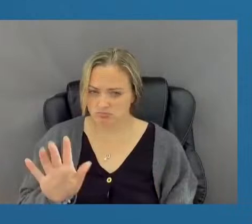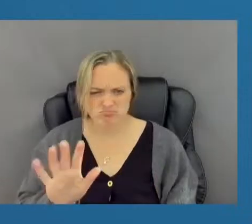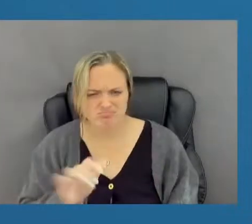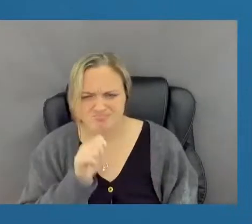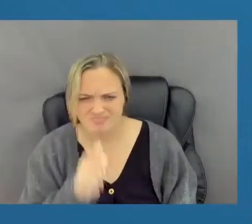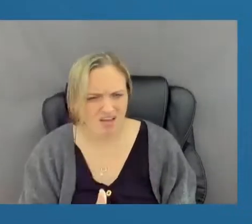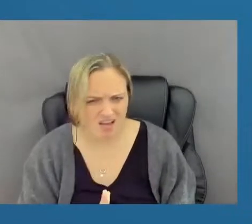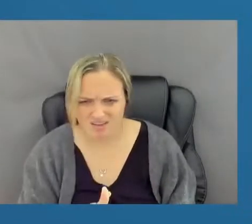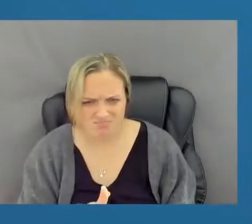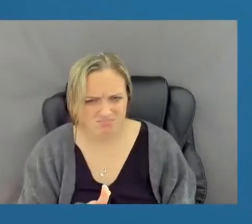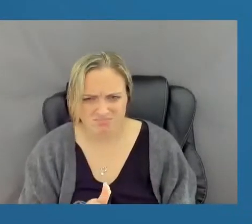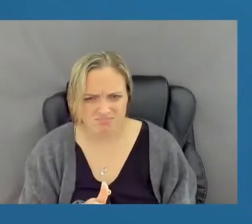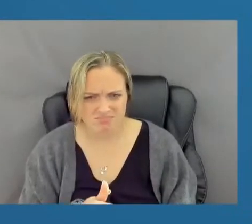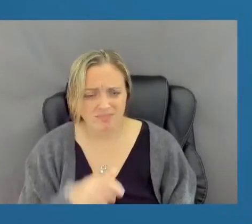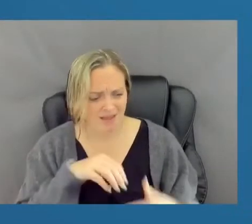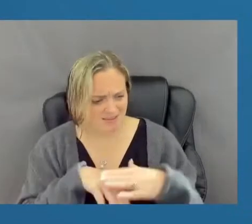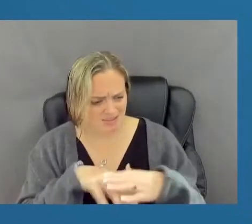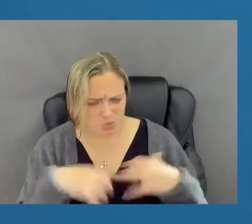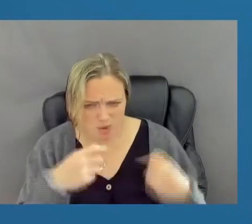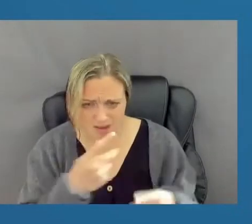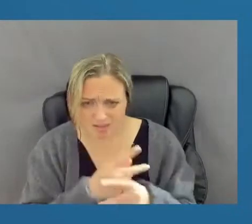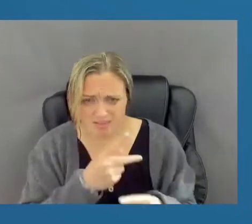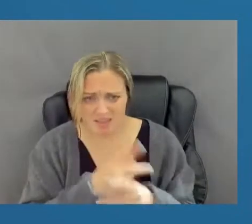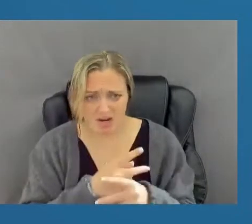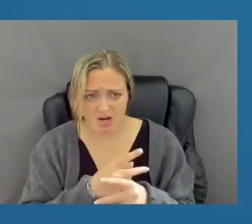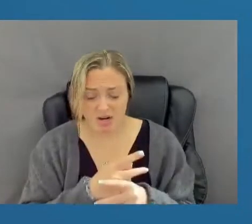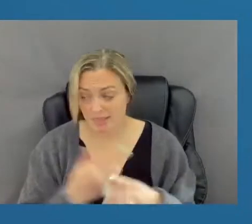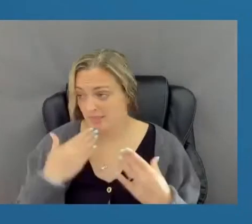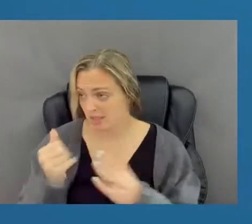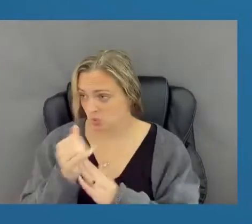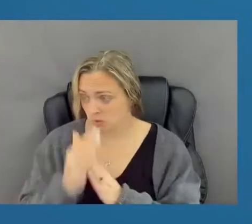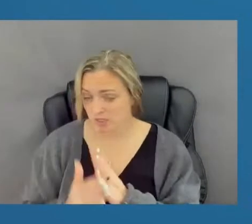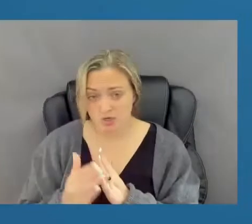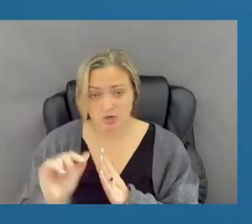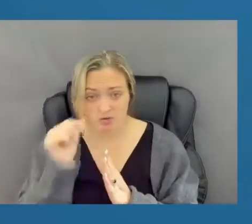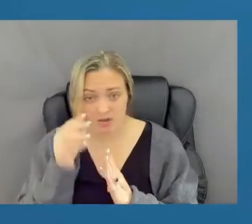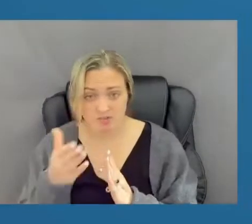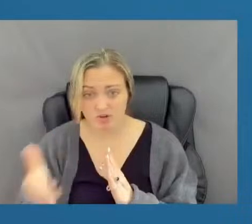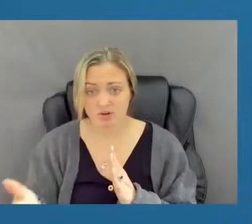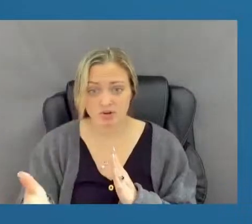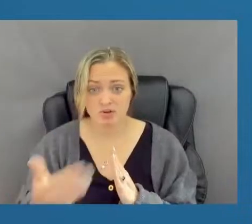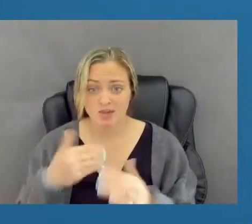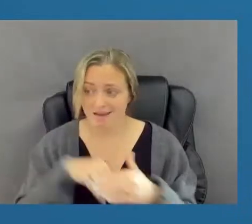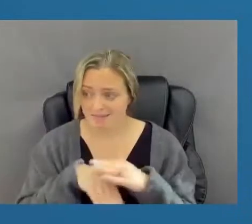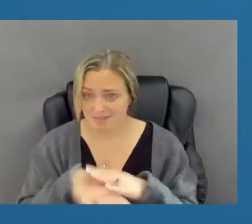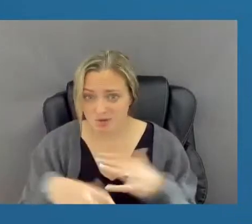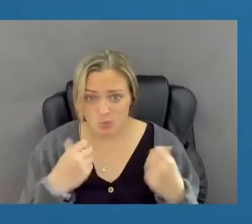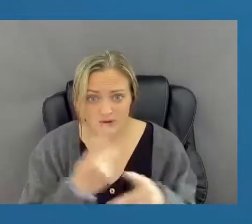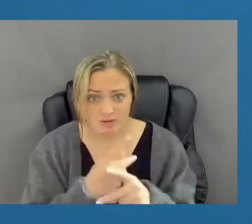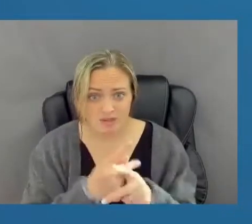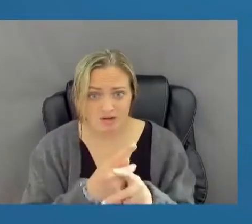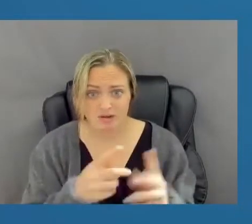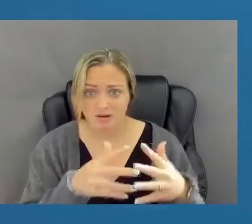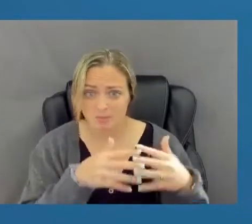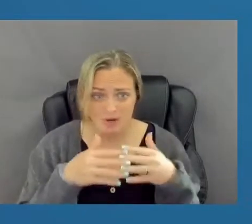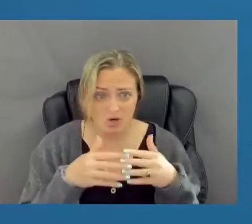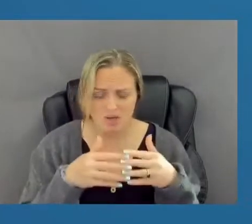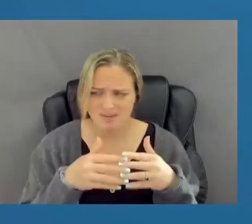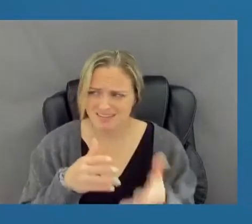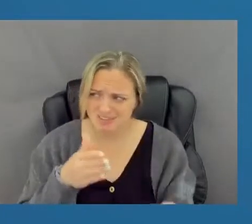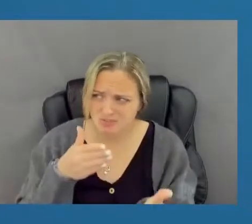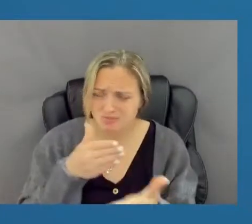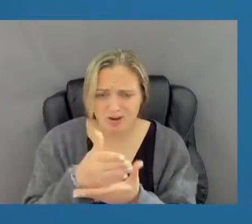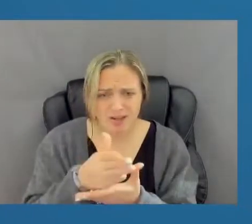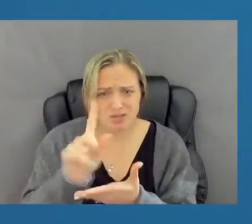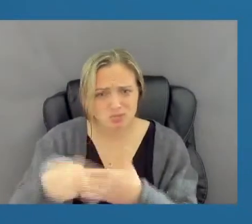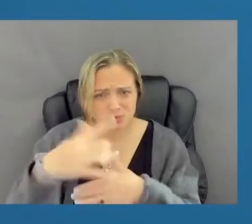access to health care in New York, thanks to the leadership of Governor Hochul, access to health care in America is a right that should be